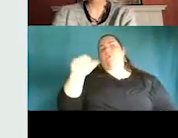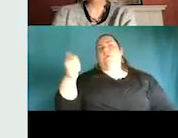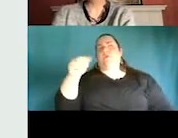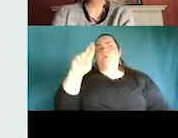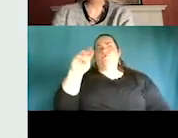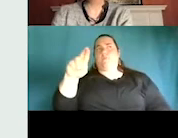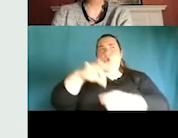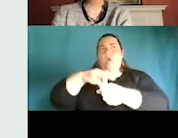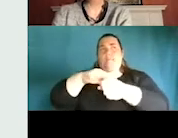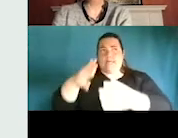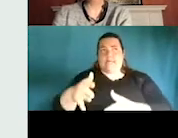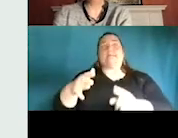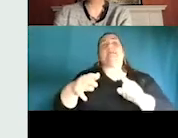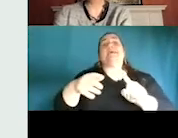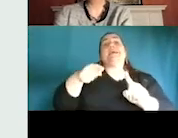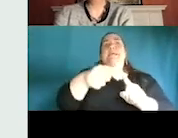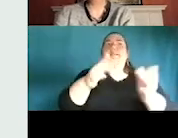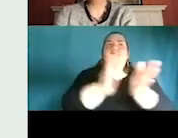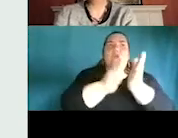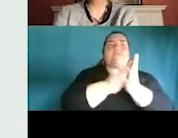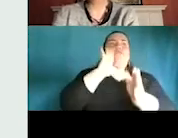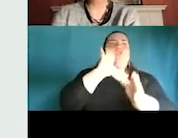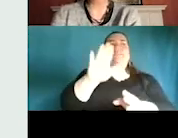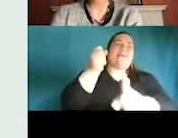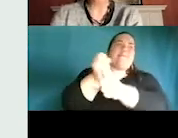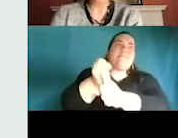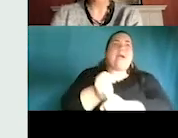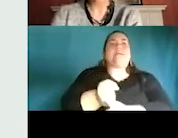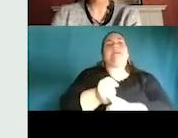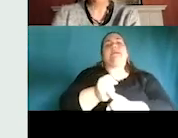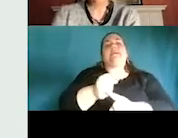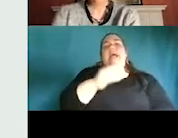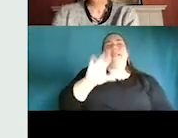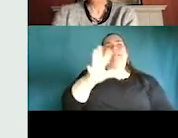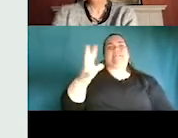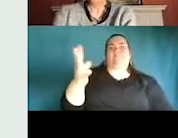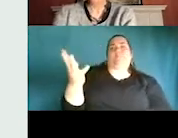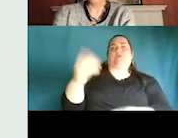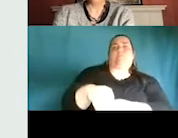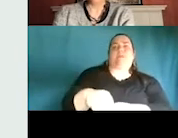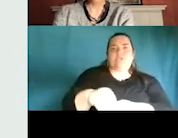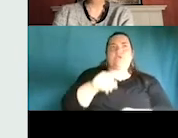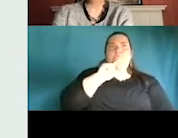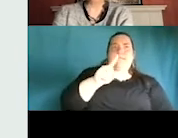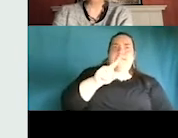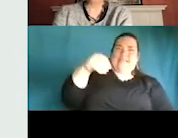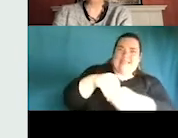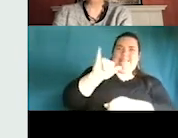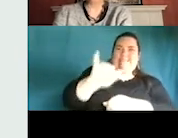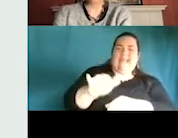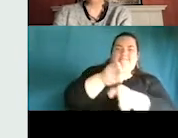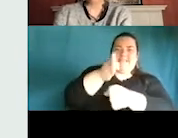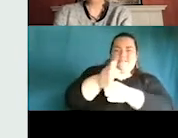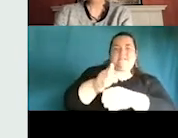impact and invitation to students to see themselves in the discipline. For example, one student nominator